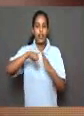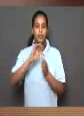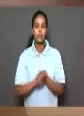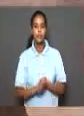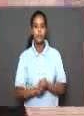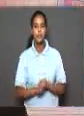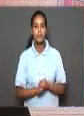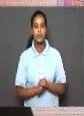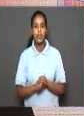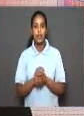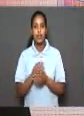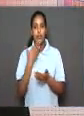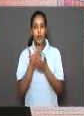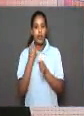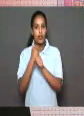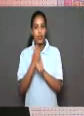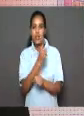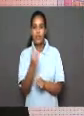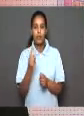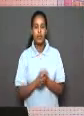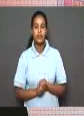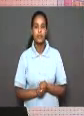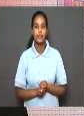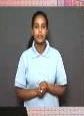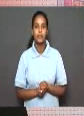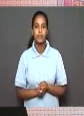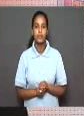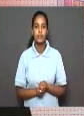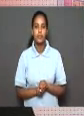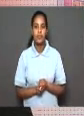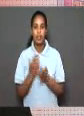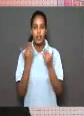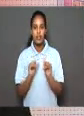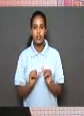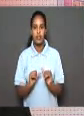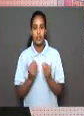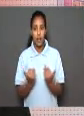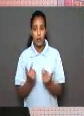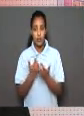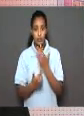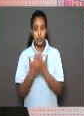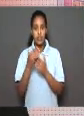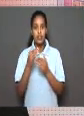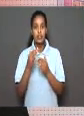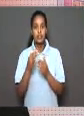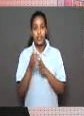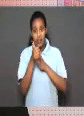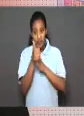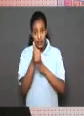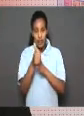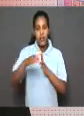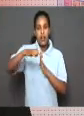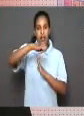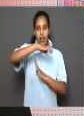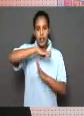shell. Well done, everyone. Let us now discuss the trend